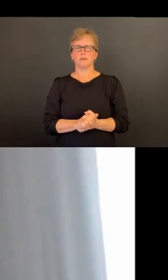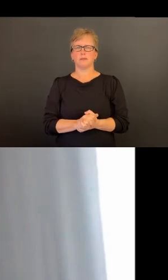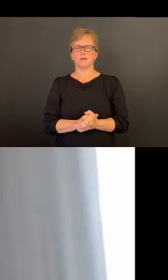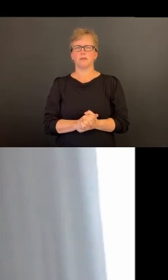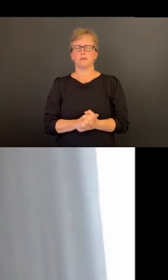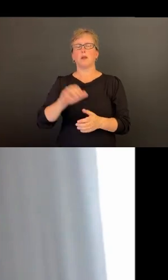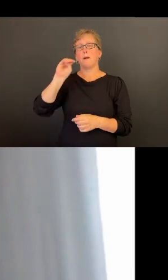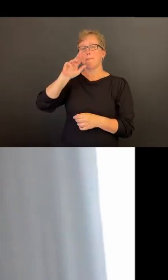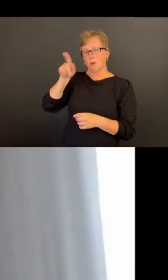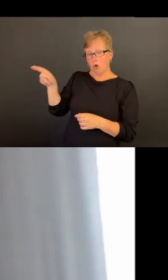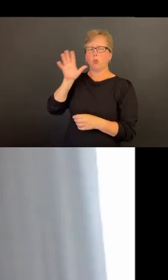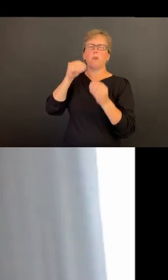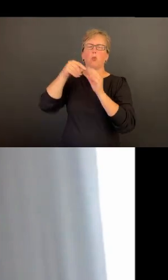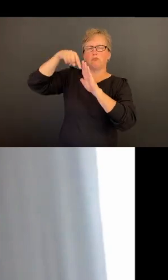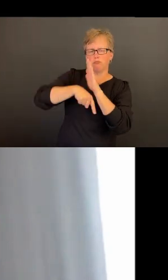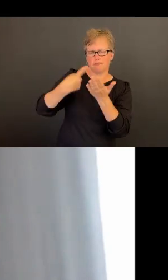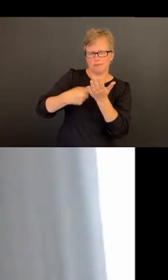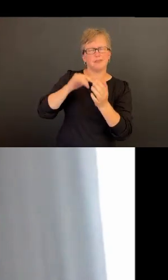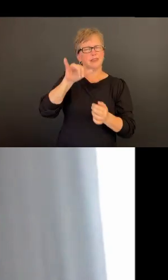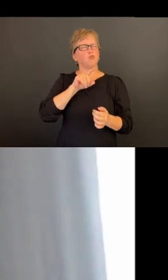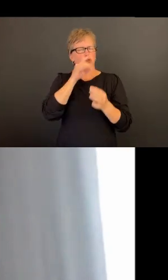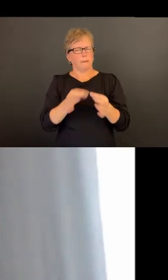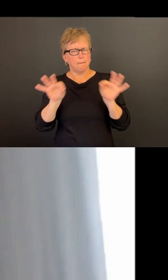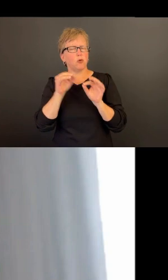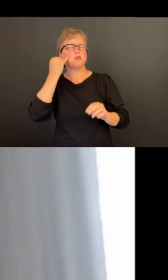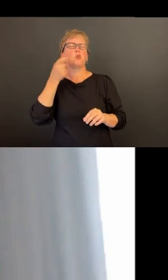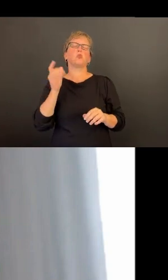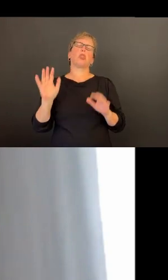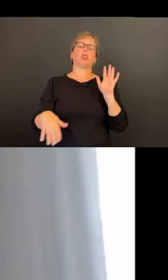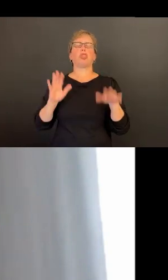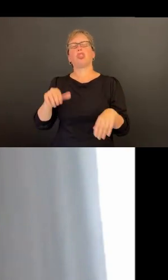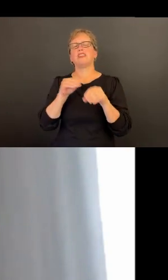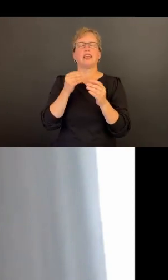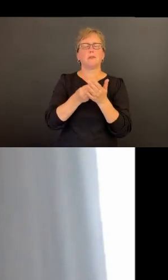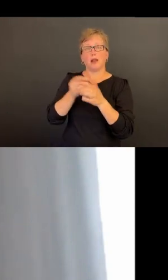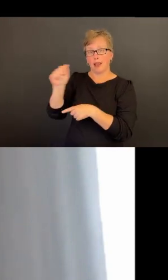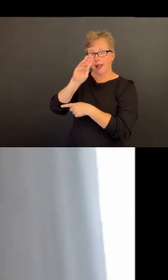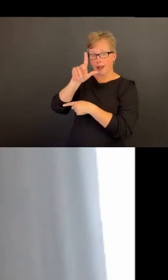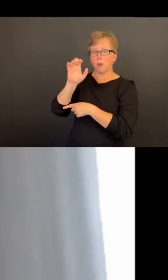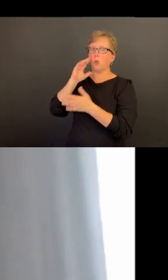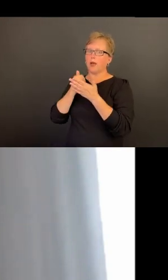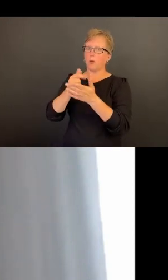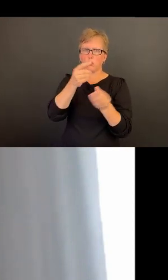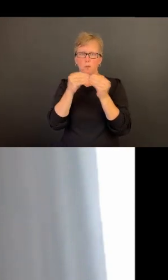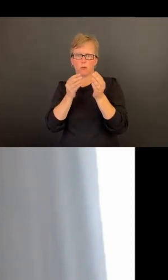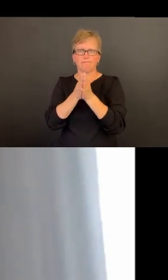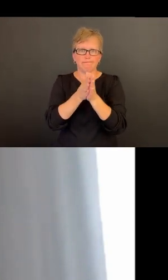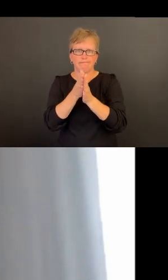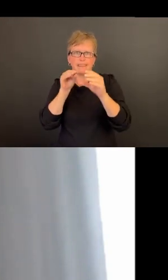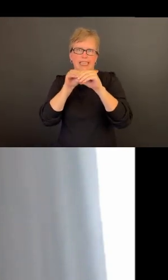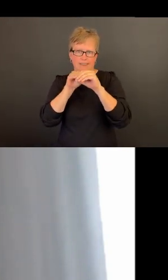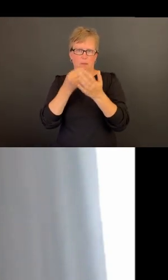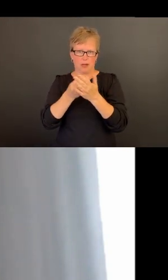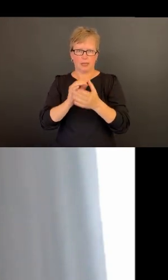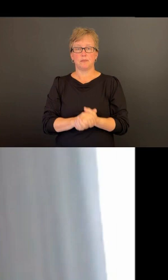action to build savings and build wealth is an amazing step. So you're in the right place. And I want to encourage you to leverage